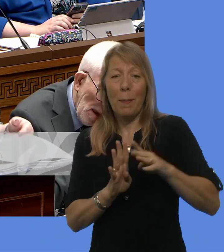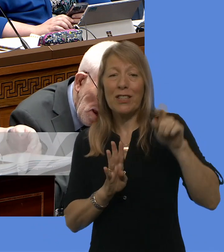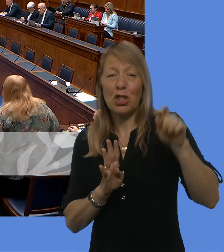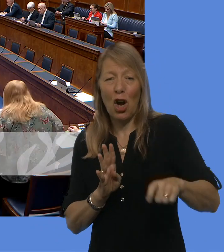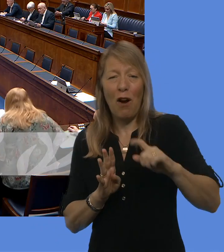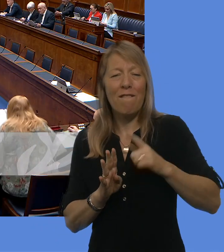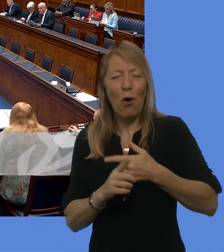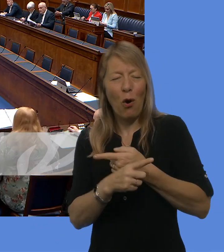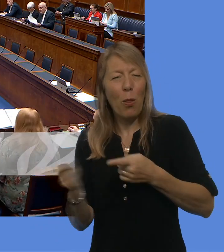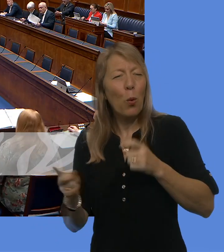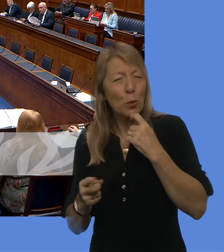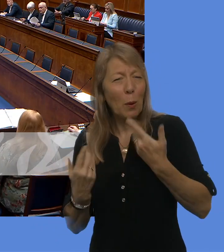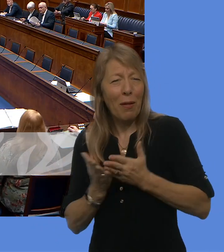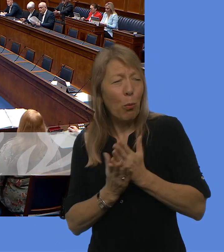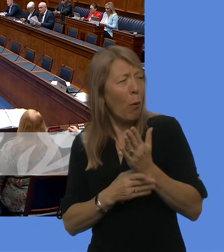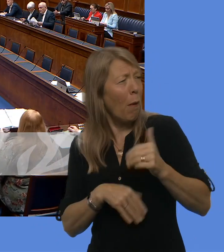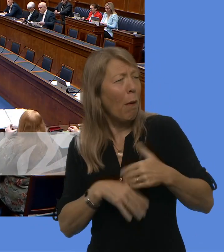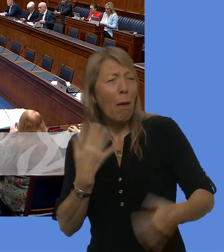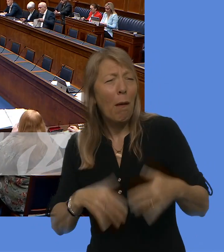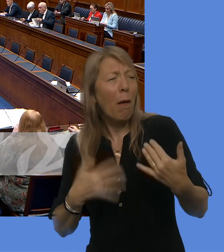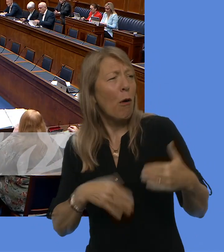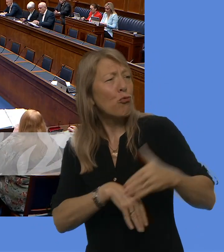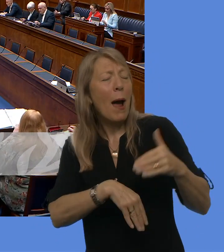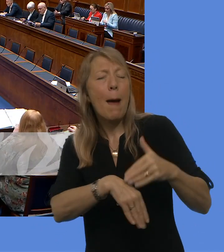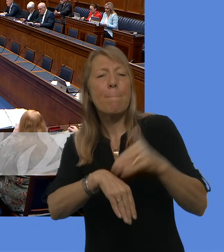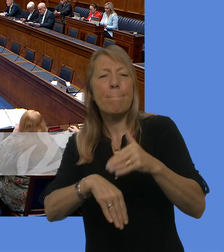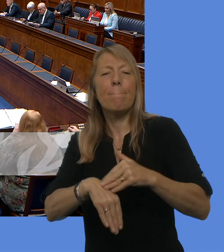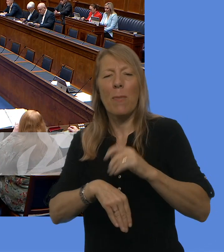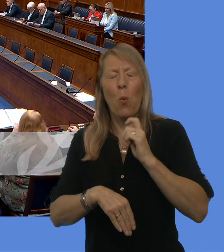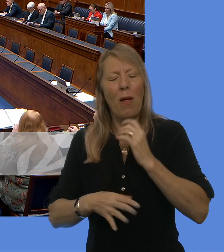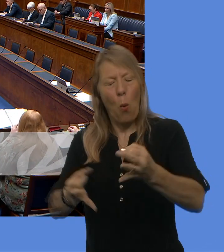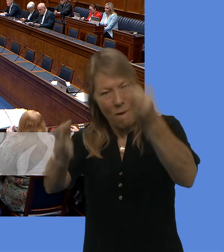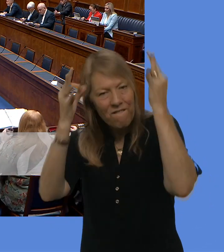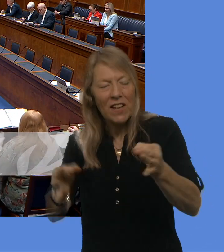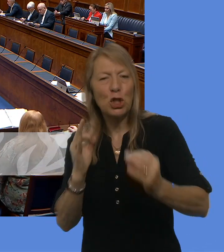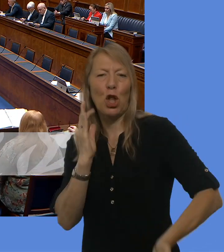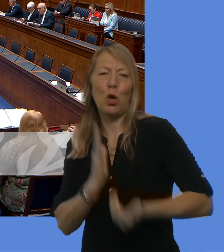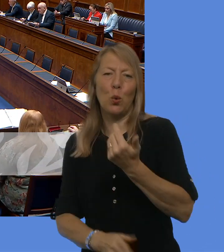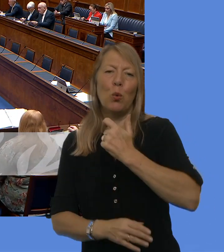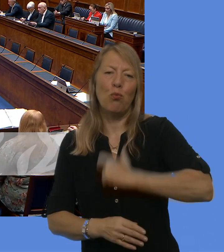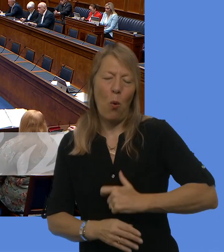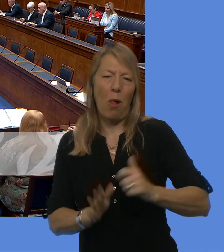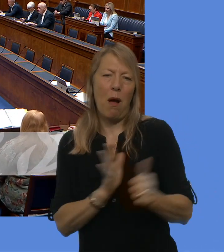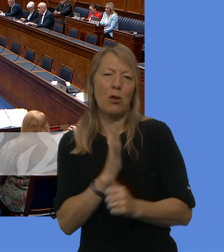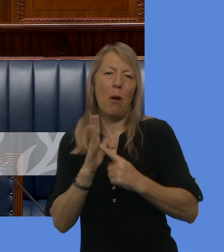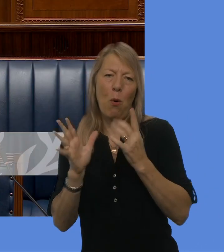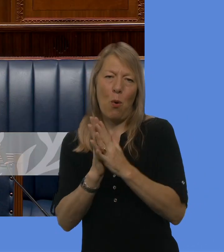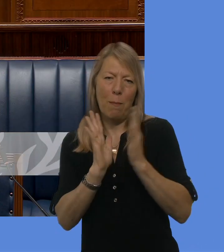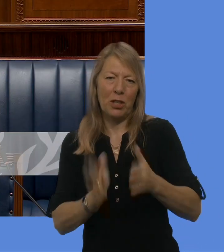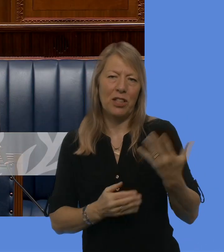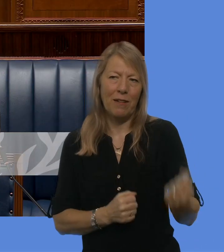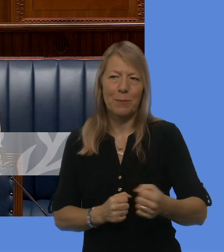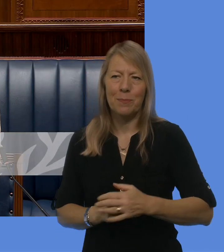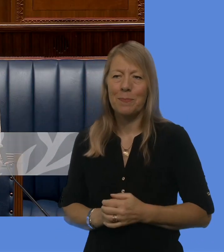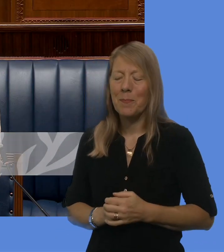footing. Ms. Ferguson. Thank you, Mr. Speaker. And Mr. Speaker, would you allow me just to put on record my thanks to